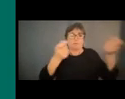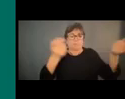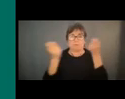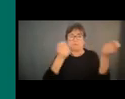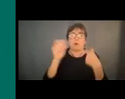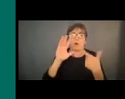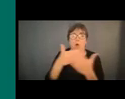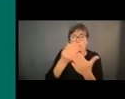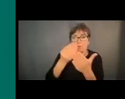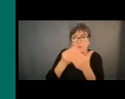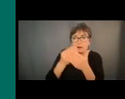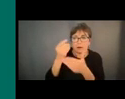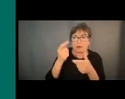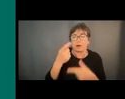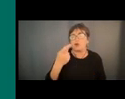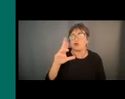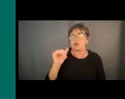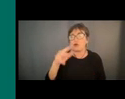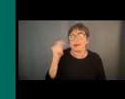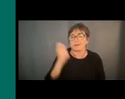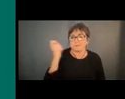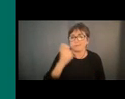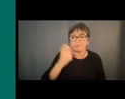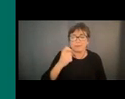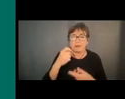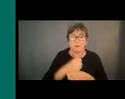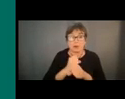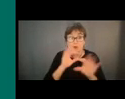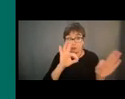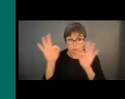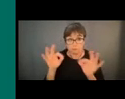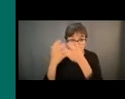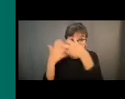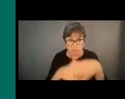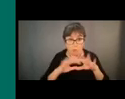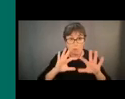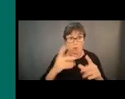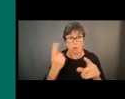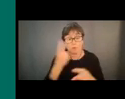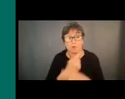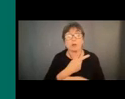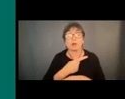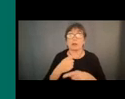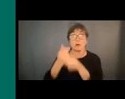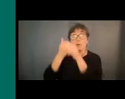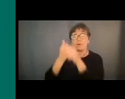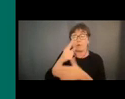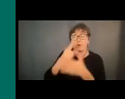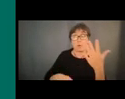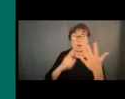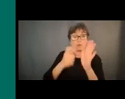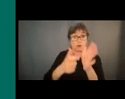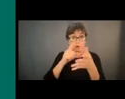grants, making sure that everything's running smoothly and that they are all doing what they say they were going to do in their application according to what the requirements